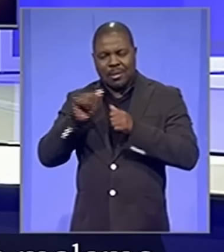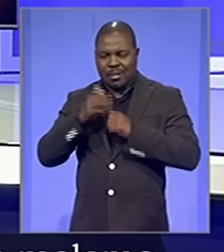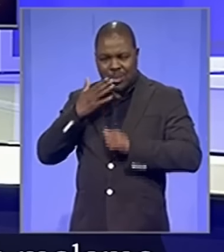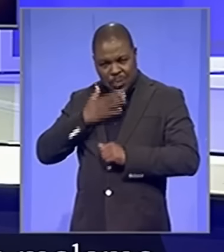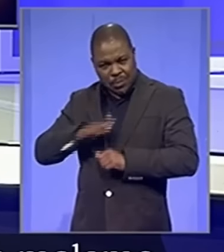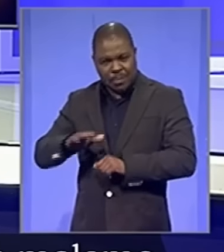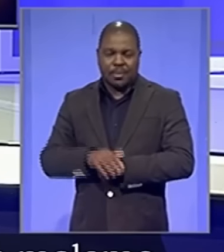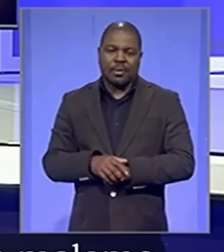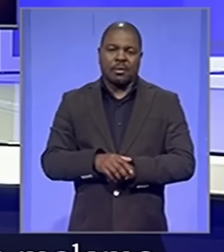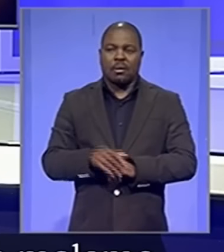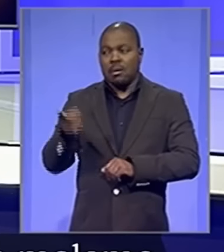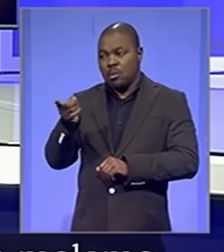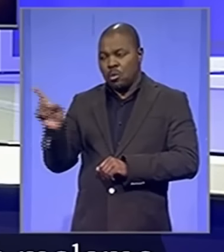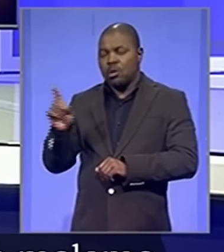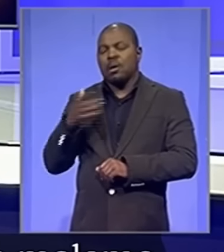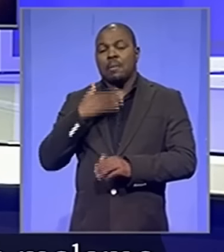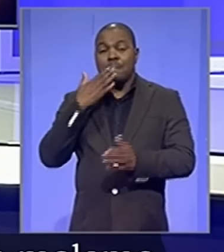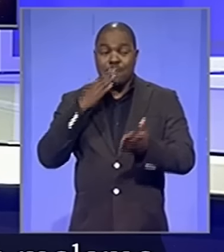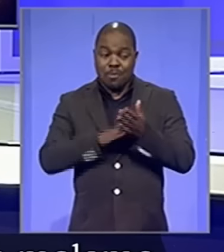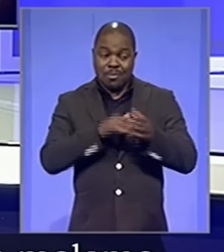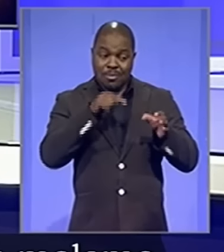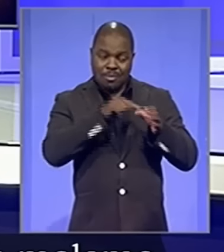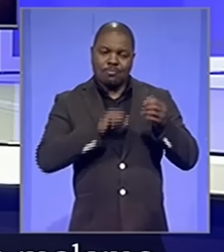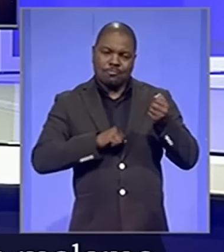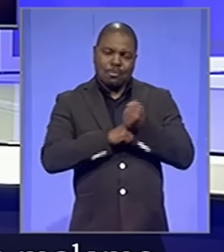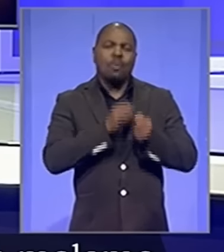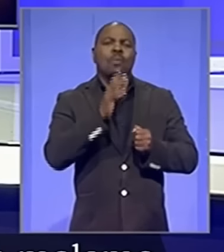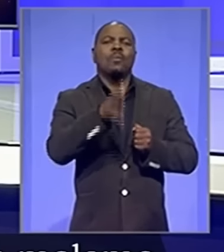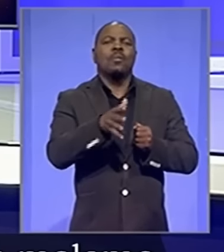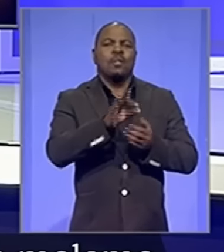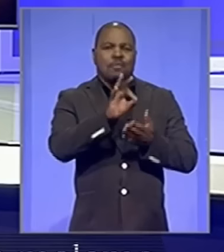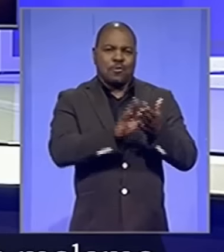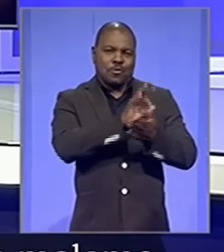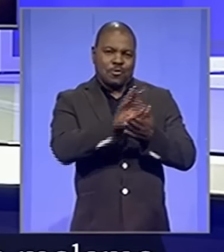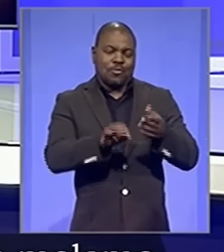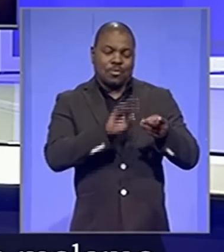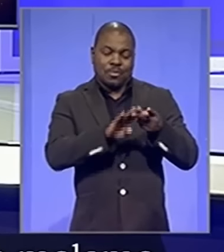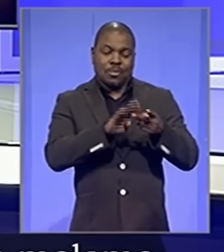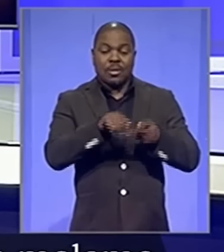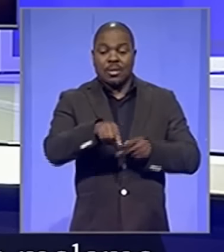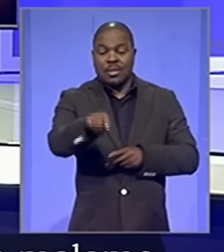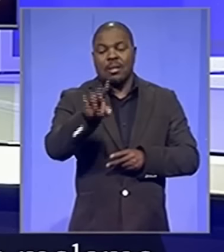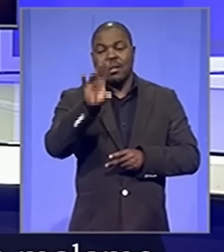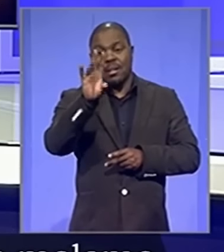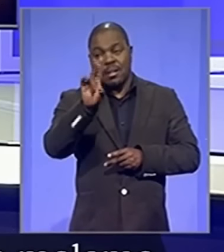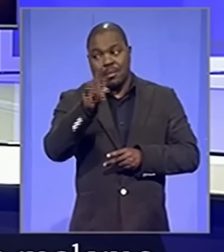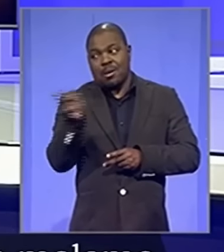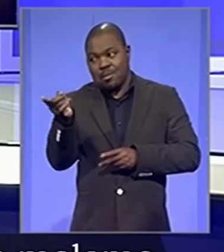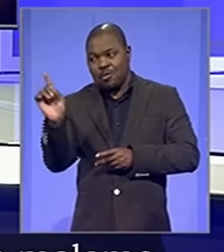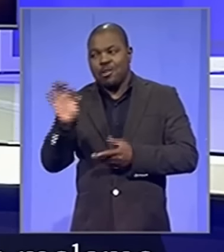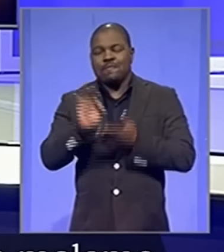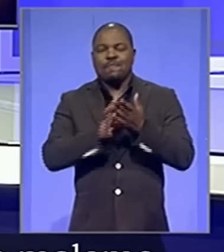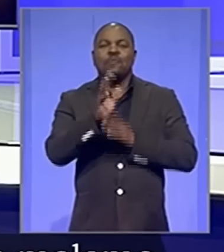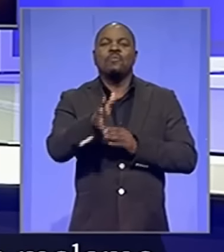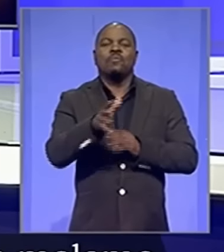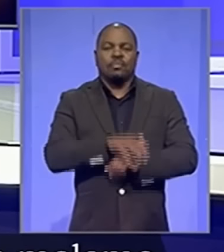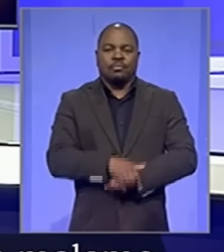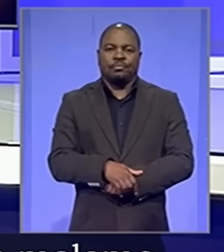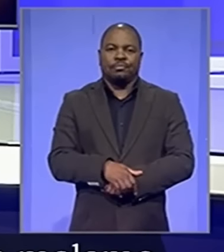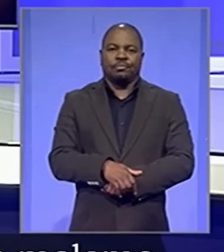bokaone. Badudi ba tshepišitse thekgo ya bona go ANC gomme ba holofeditse go bouta ka laboraro la beke e